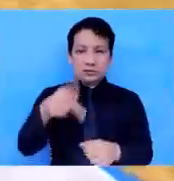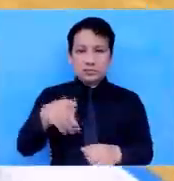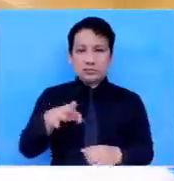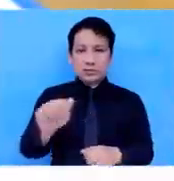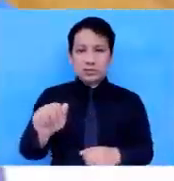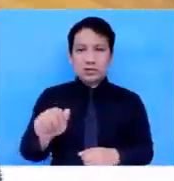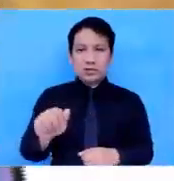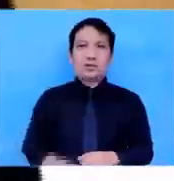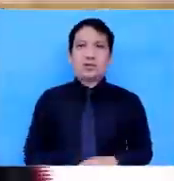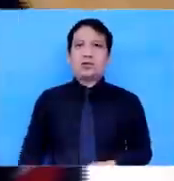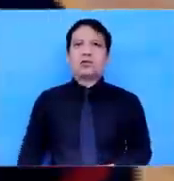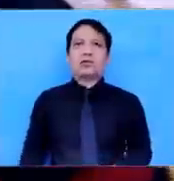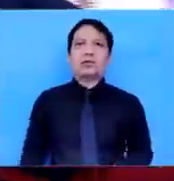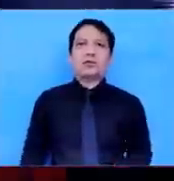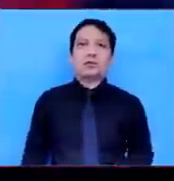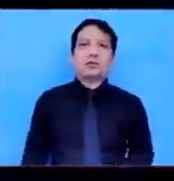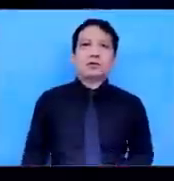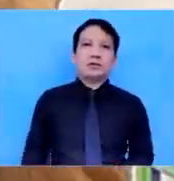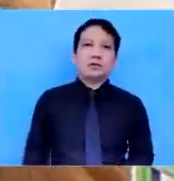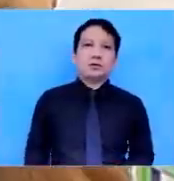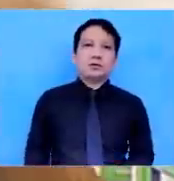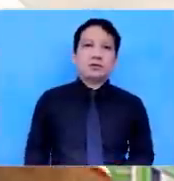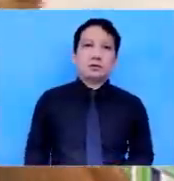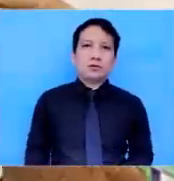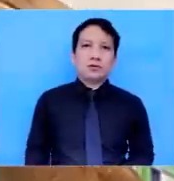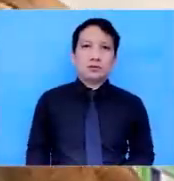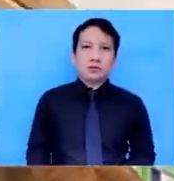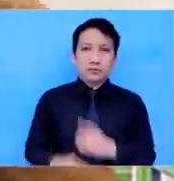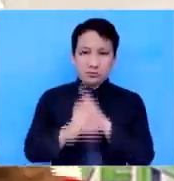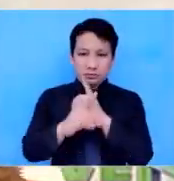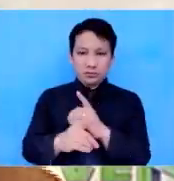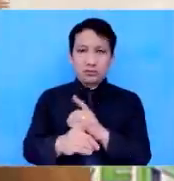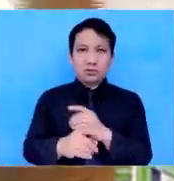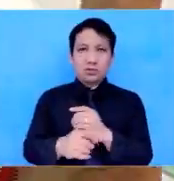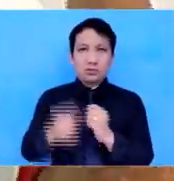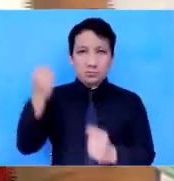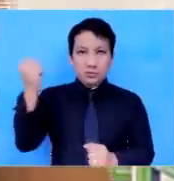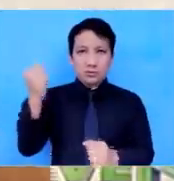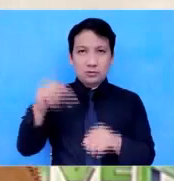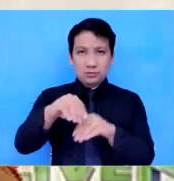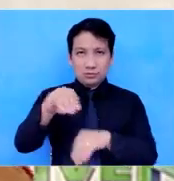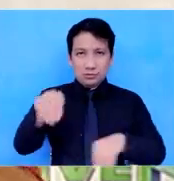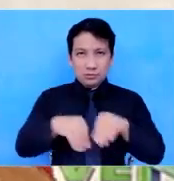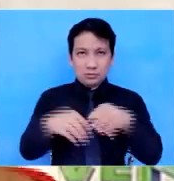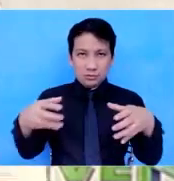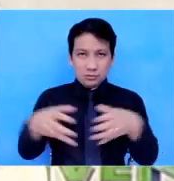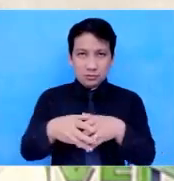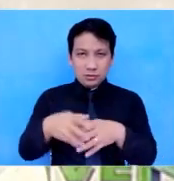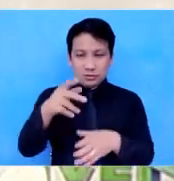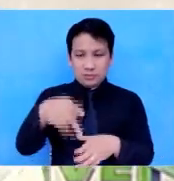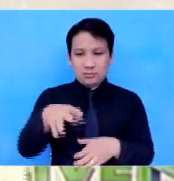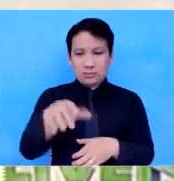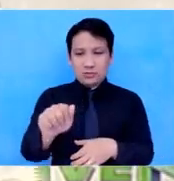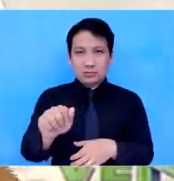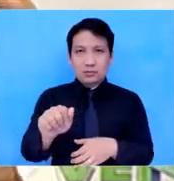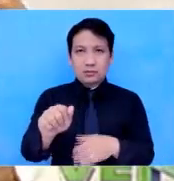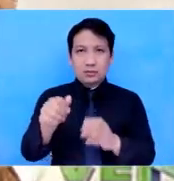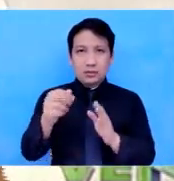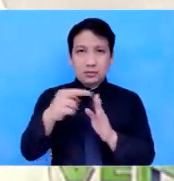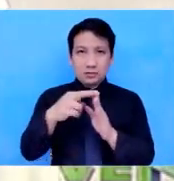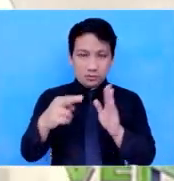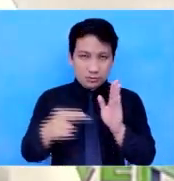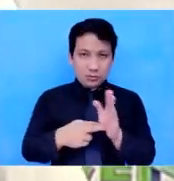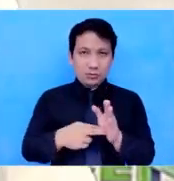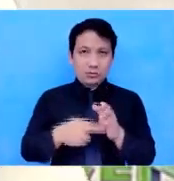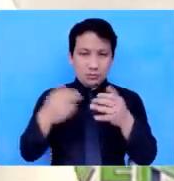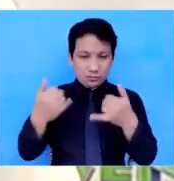tonight we defended without fouling we made the adjustments according to the PBA rules of plain